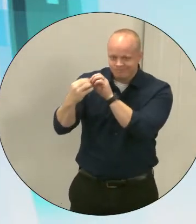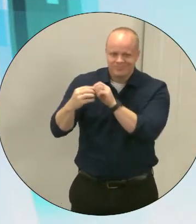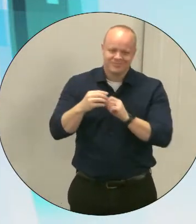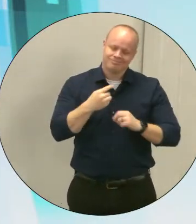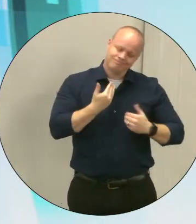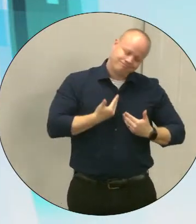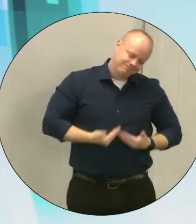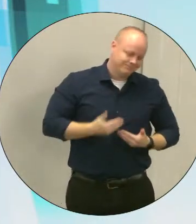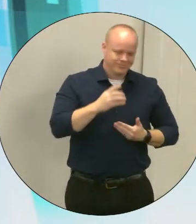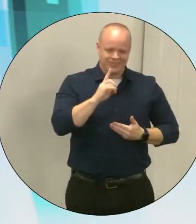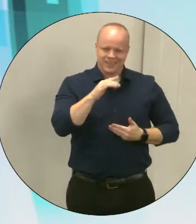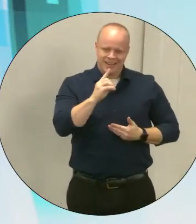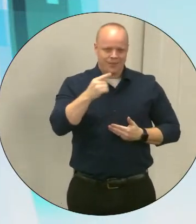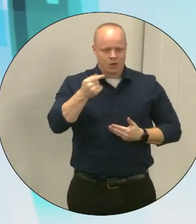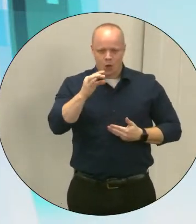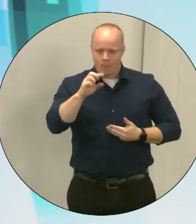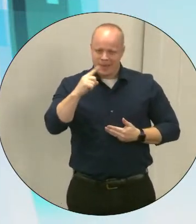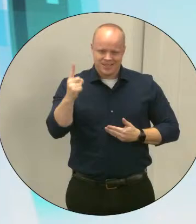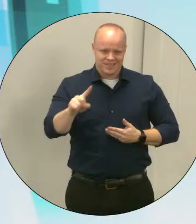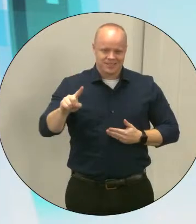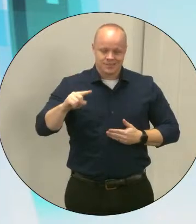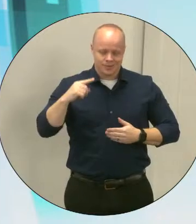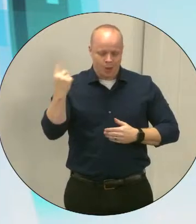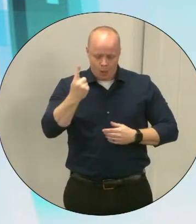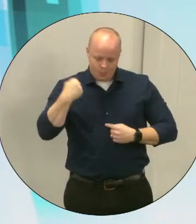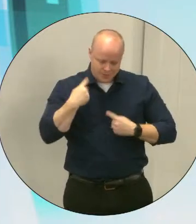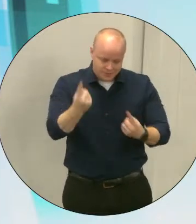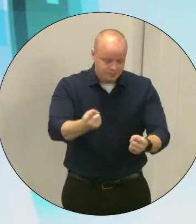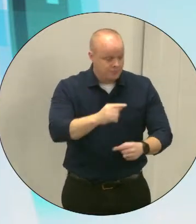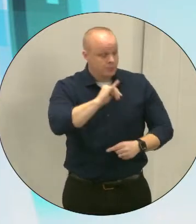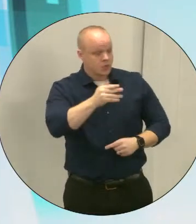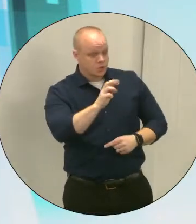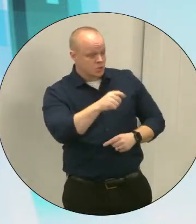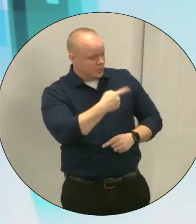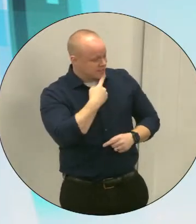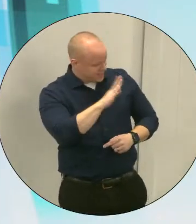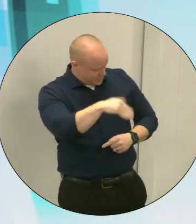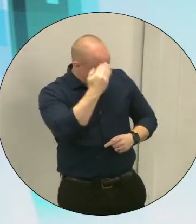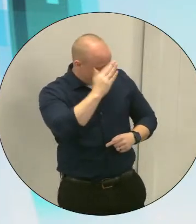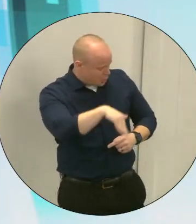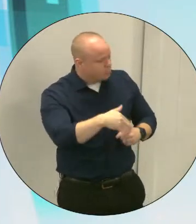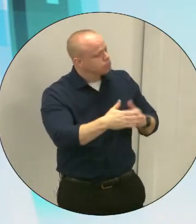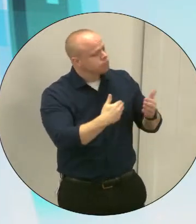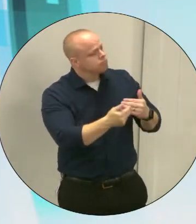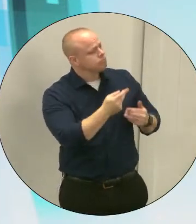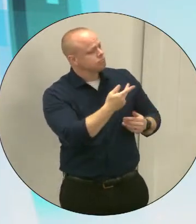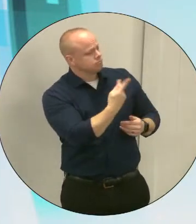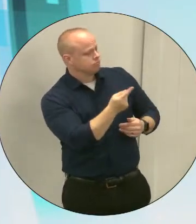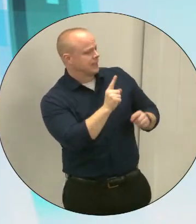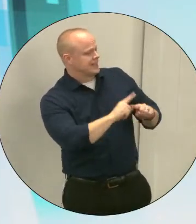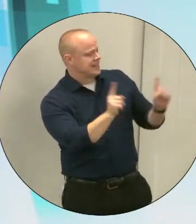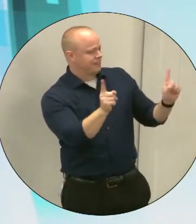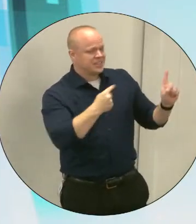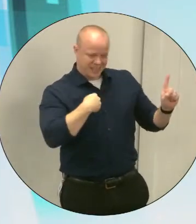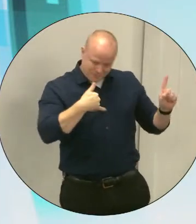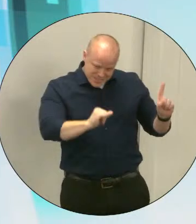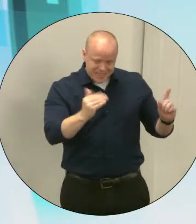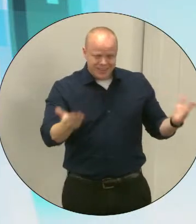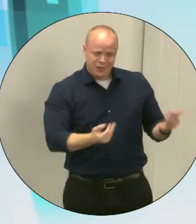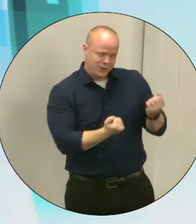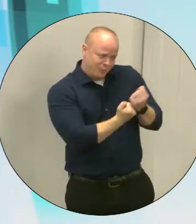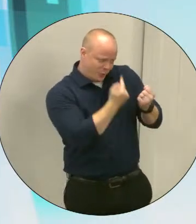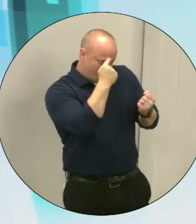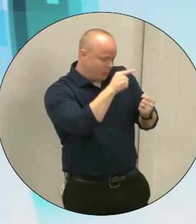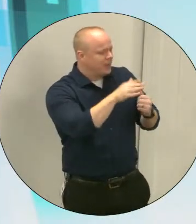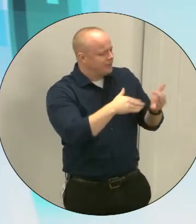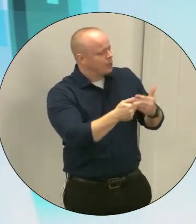does. And Joan came to me and said, you know, David, regardless of what we see as difference, I'm still here for you, even though